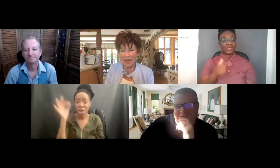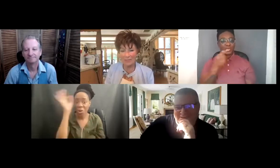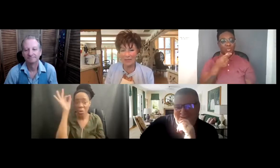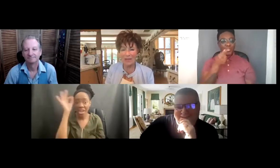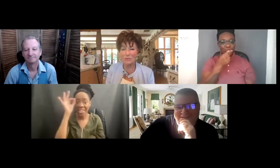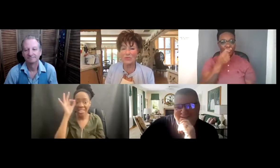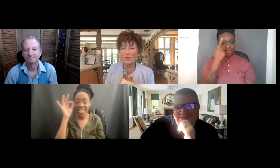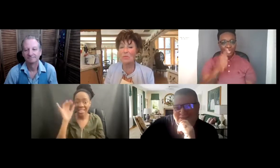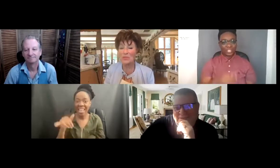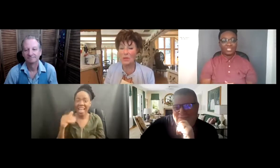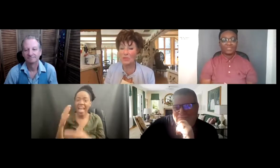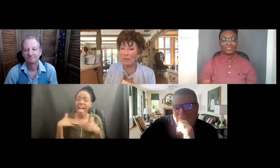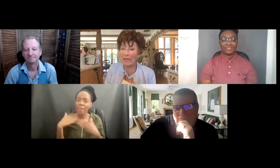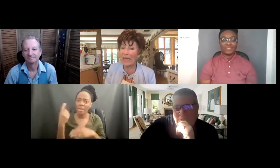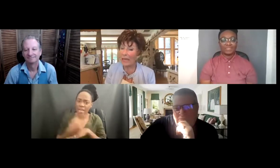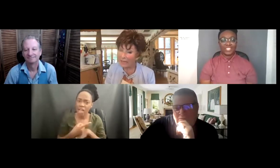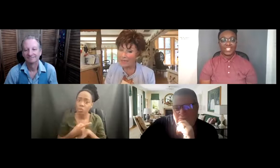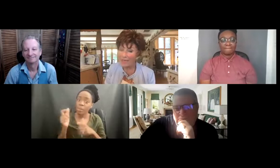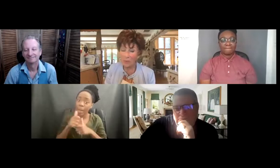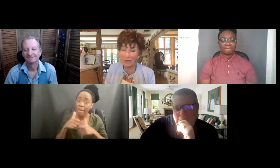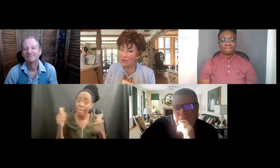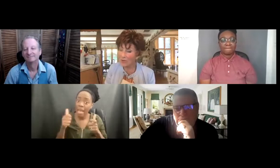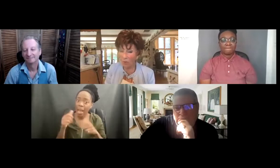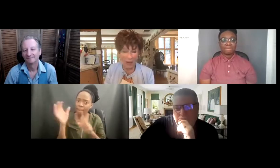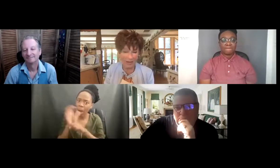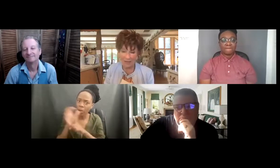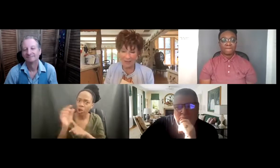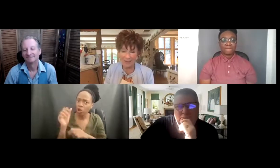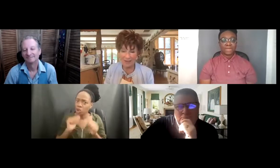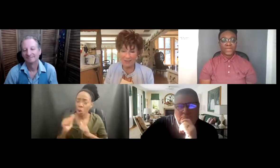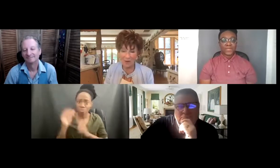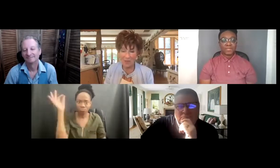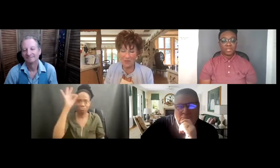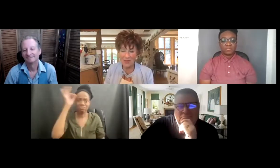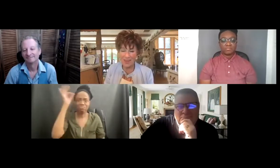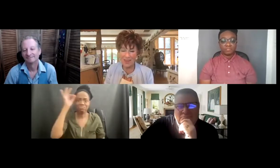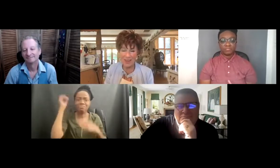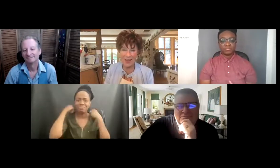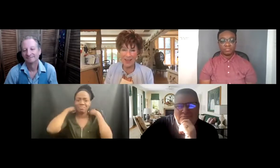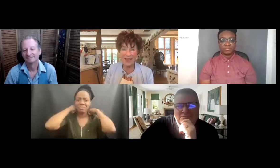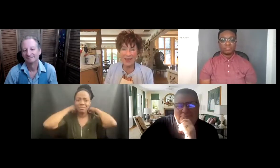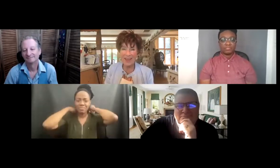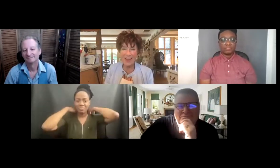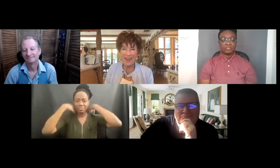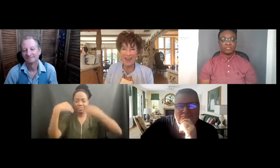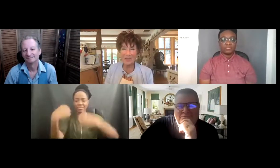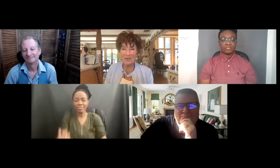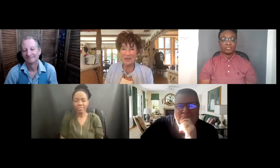that Happy Days was going to be such a big hit. We had no idea. So